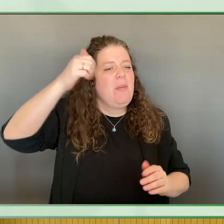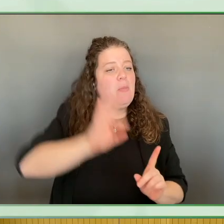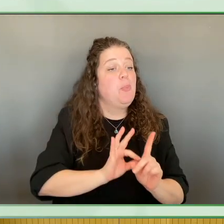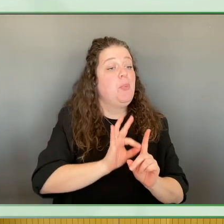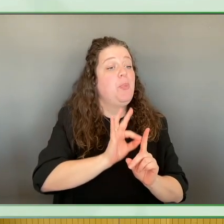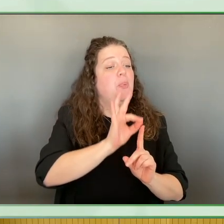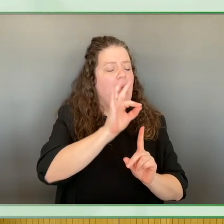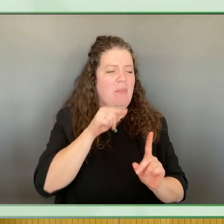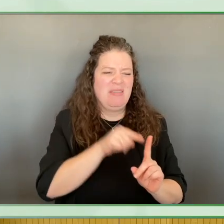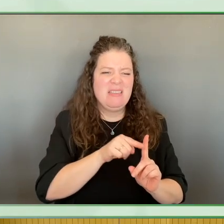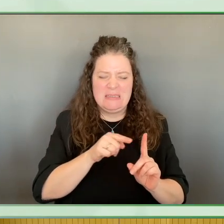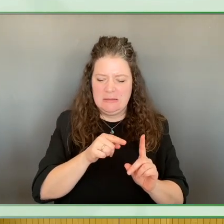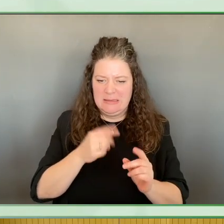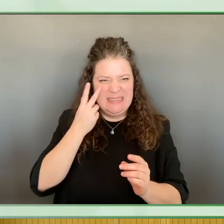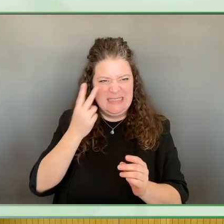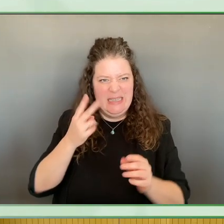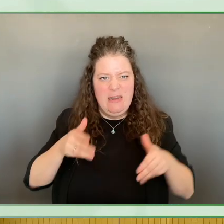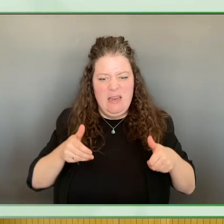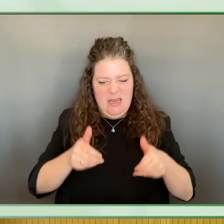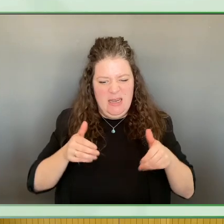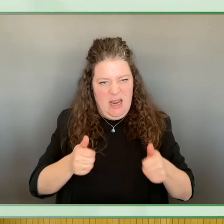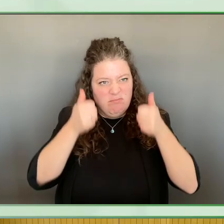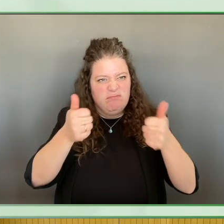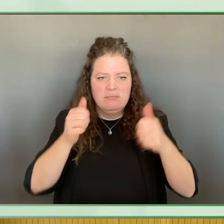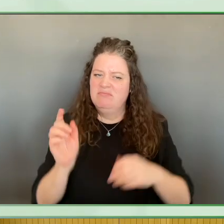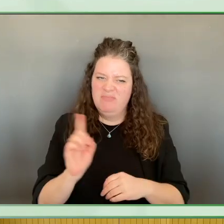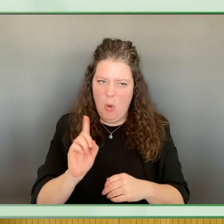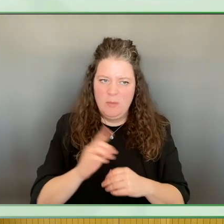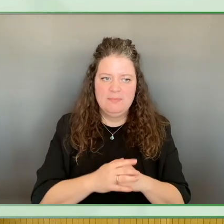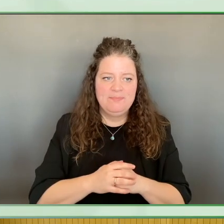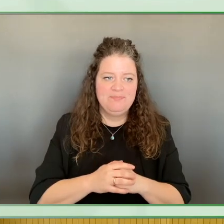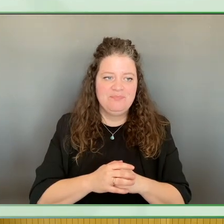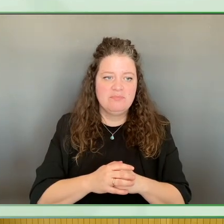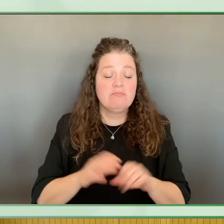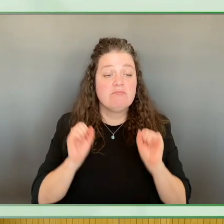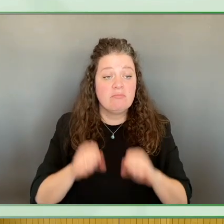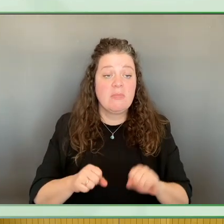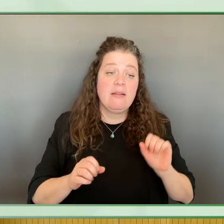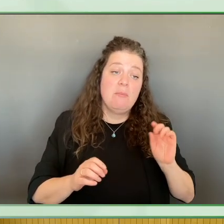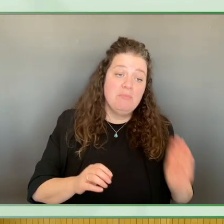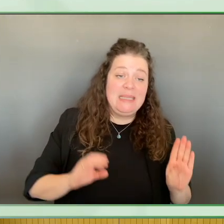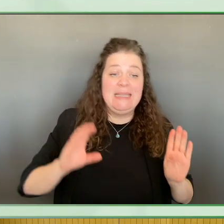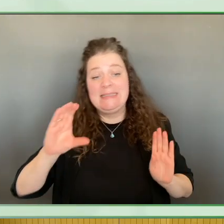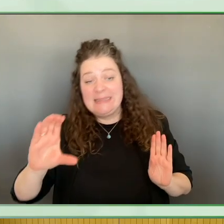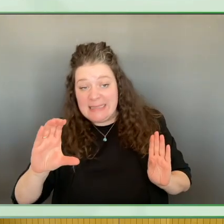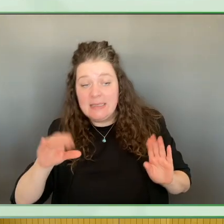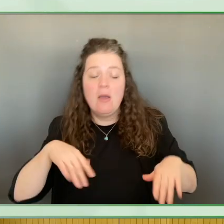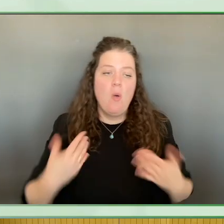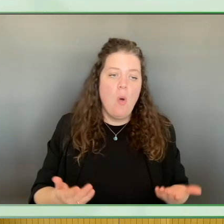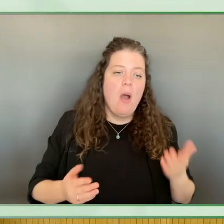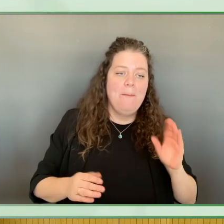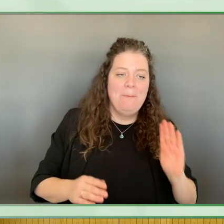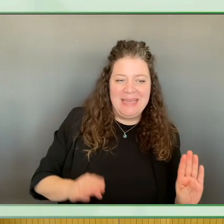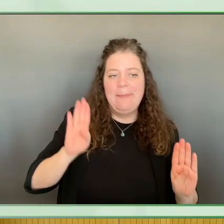just overall B2B. If you're talking about provisioning, it has to be across the national system that's there, probably in high income or some of the countries where you